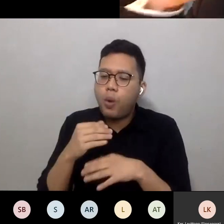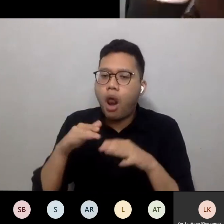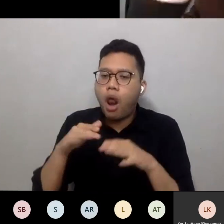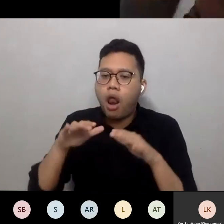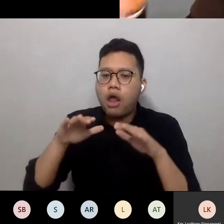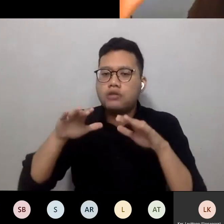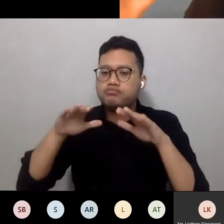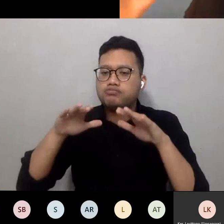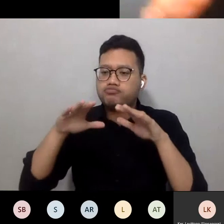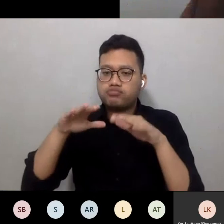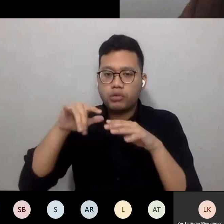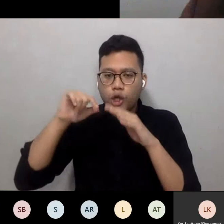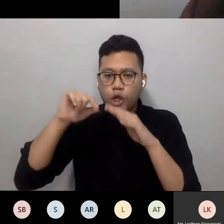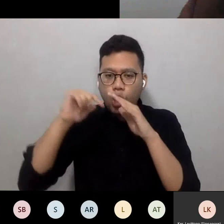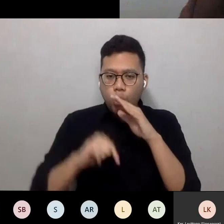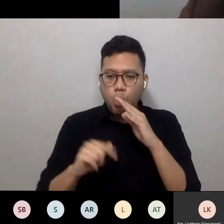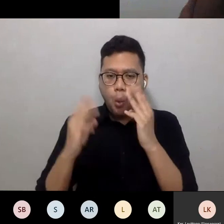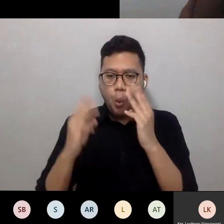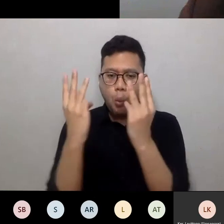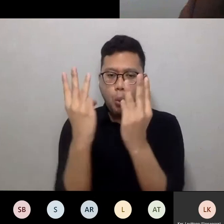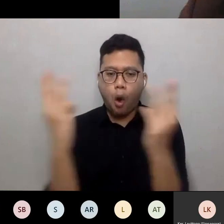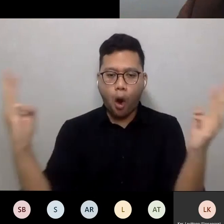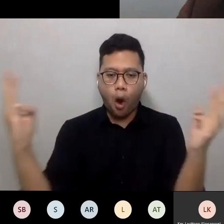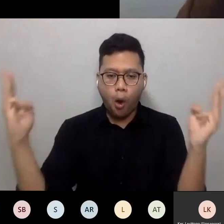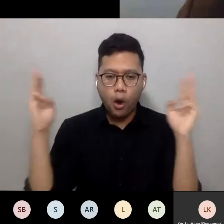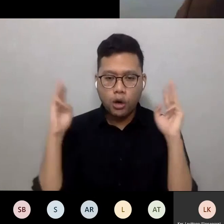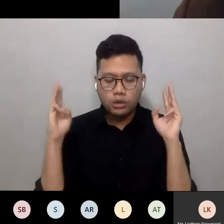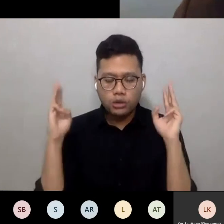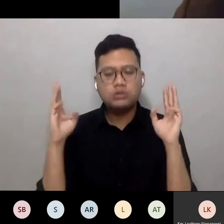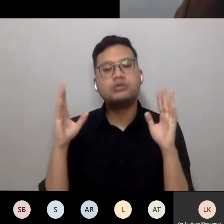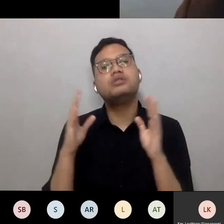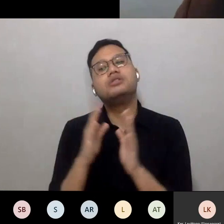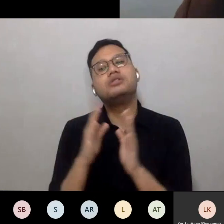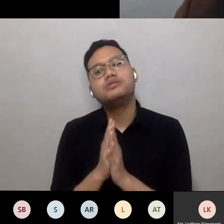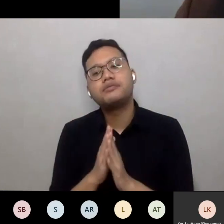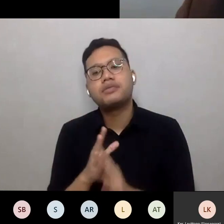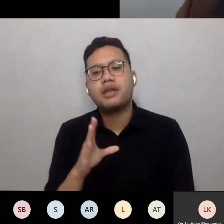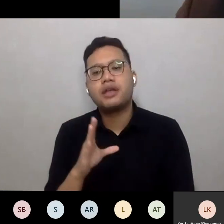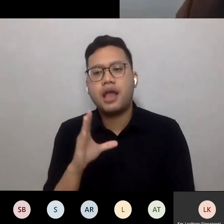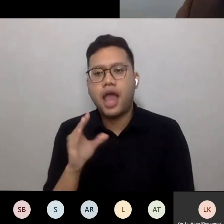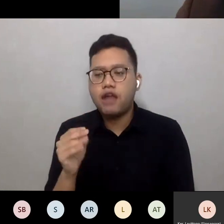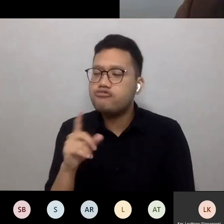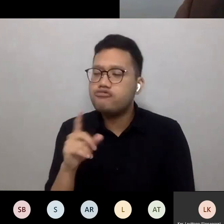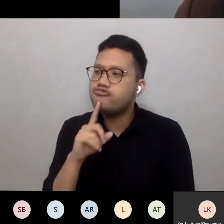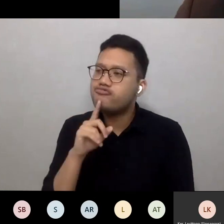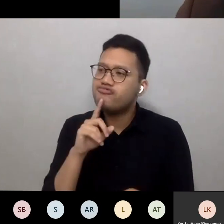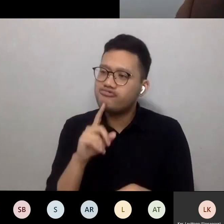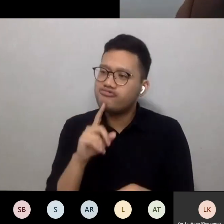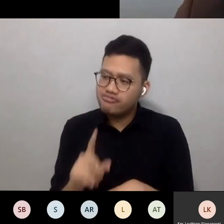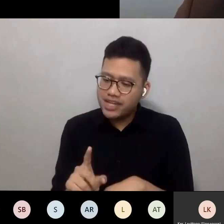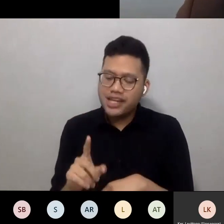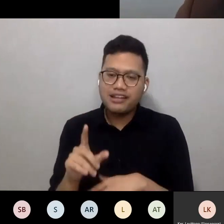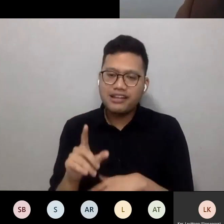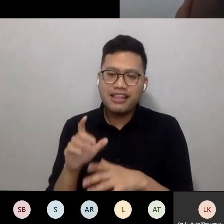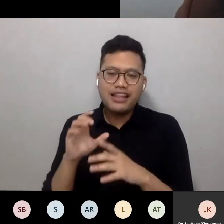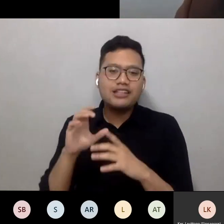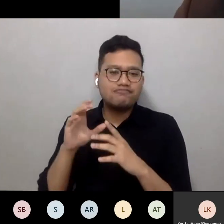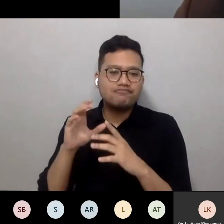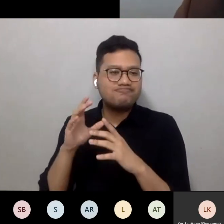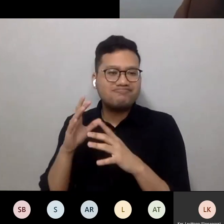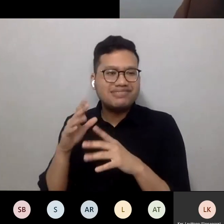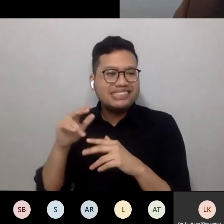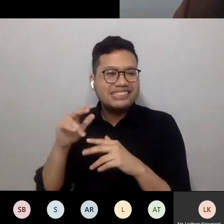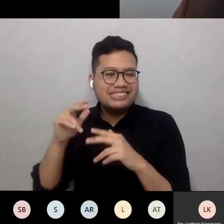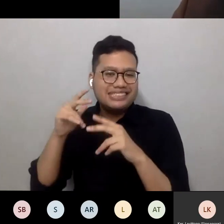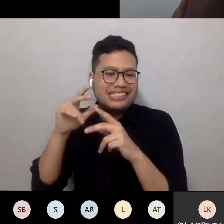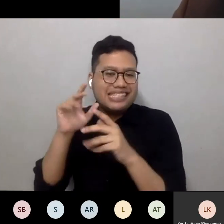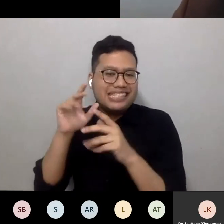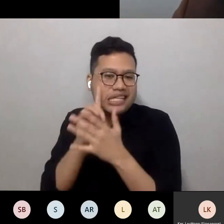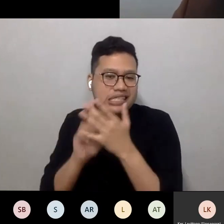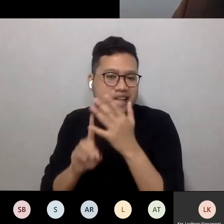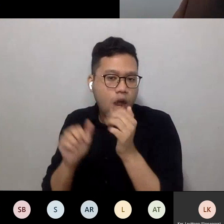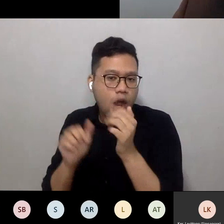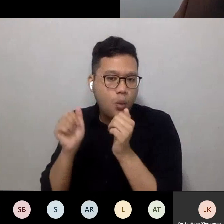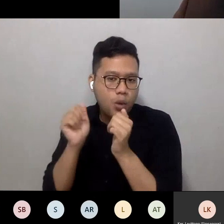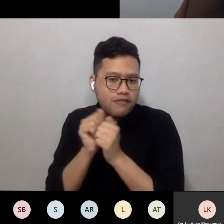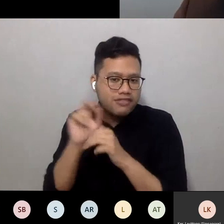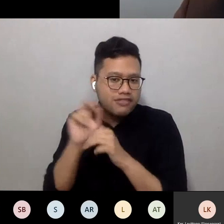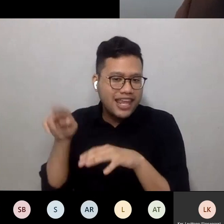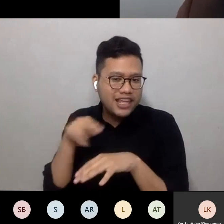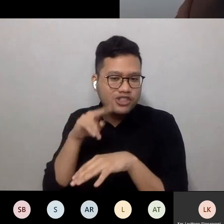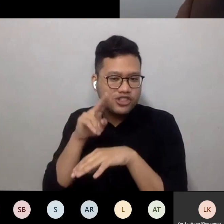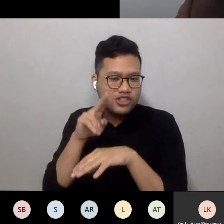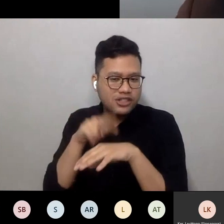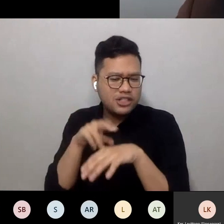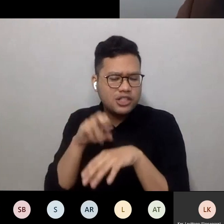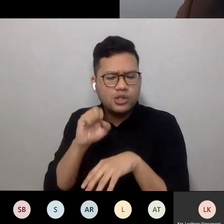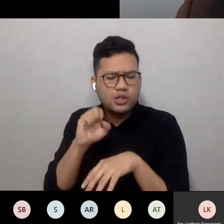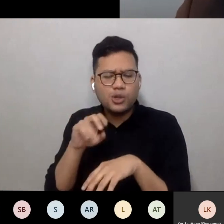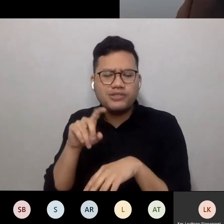adobe and bamboo rooms. So a real element of design with nature. I guess it comes down to the climate that you're